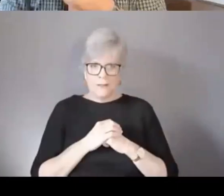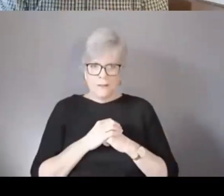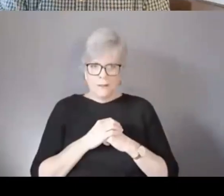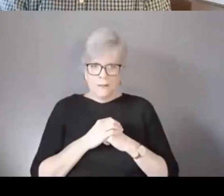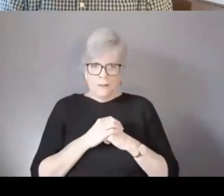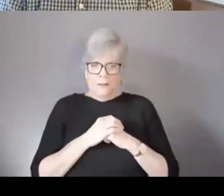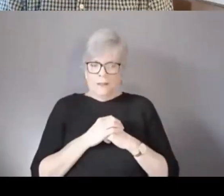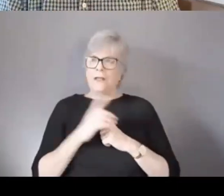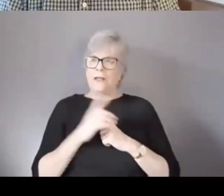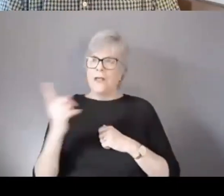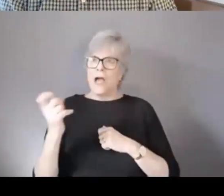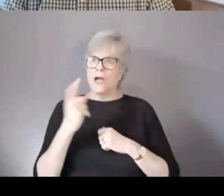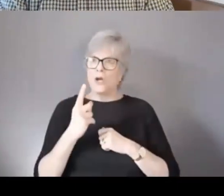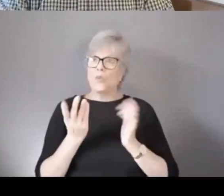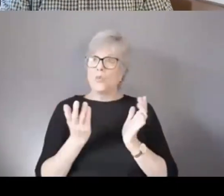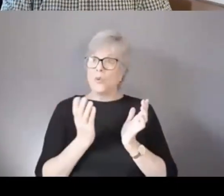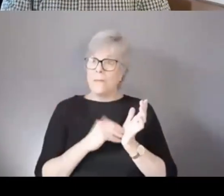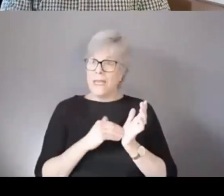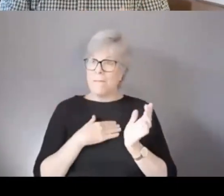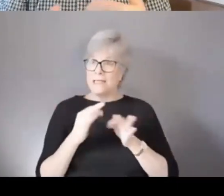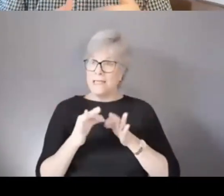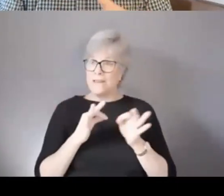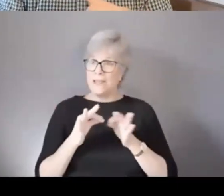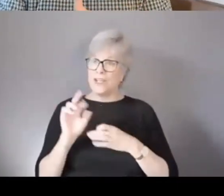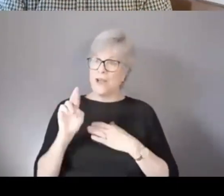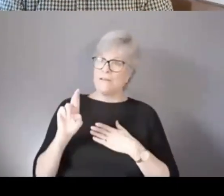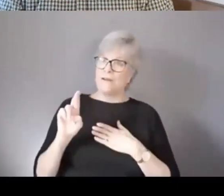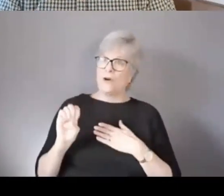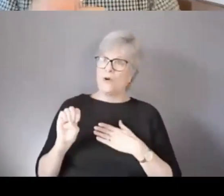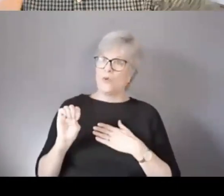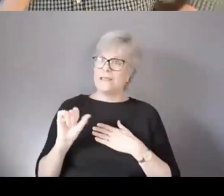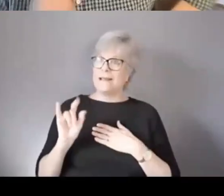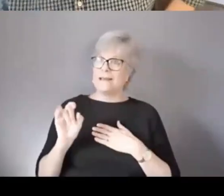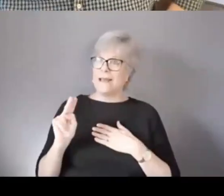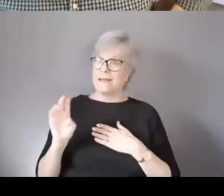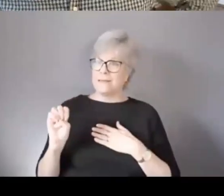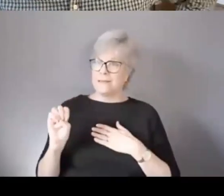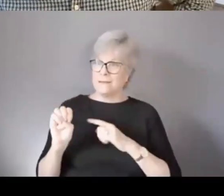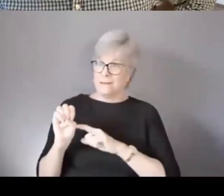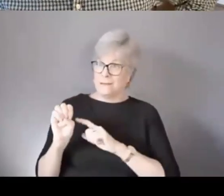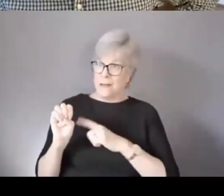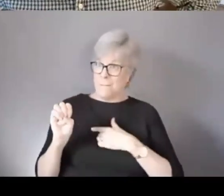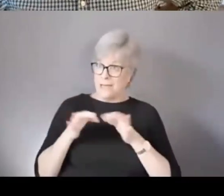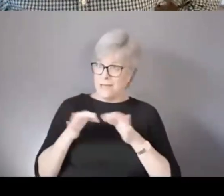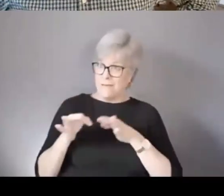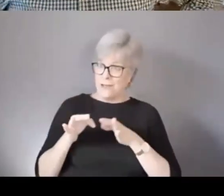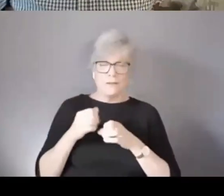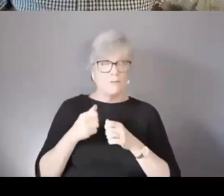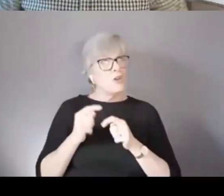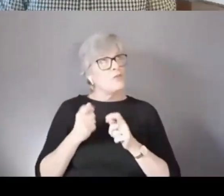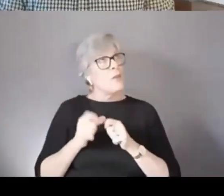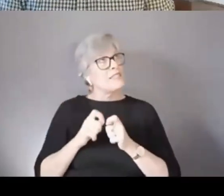Absolutely. So I'm being asked to repeat my definition of resilience. And so when I think of resilience, I'm going to try to remember exactly what I said